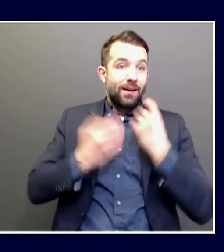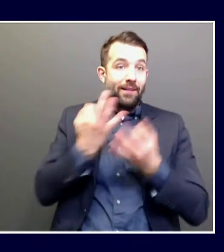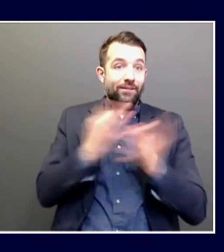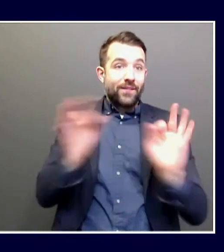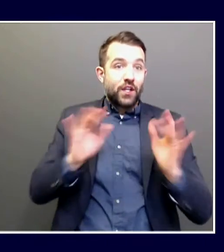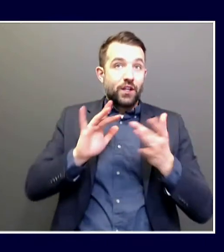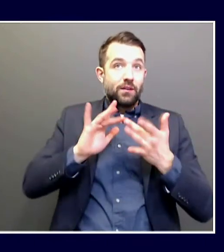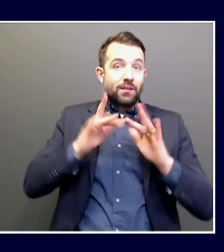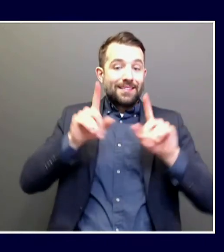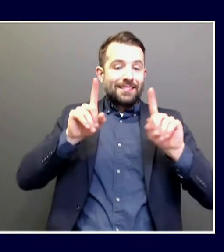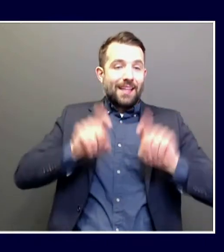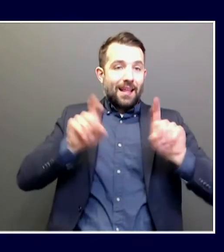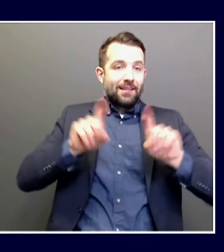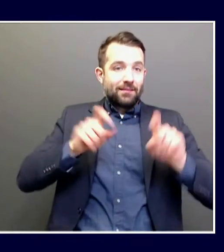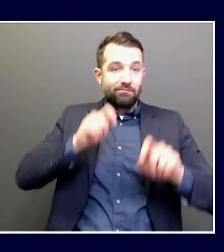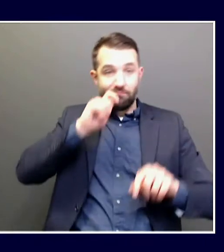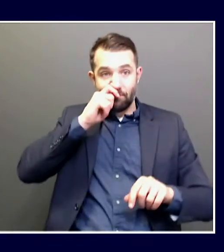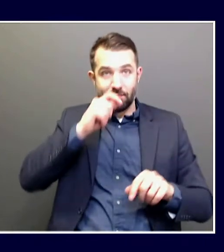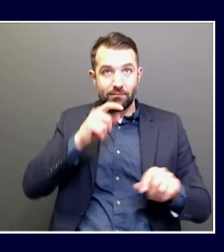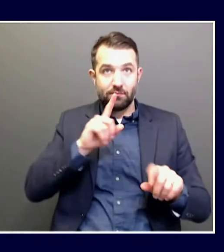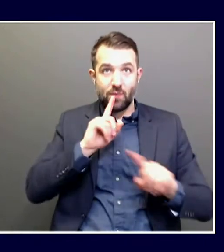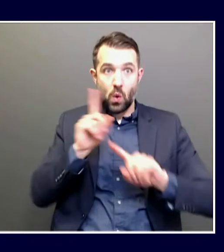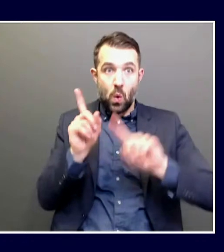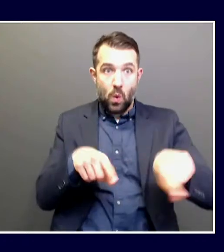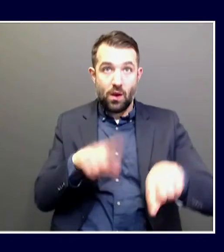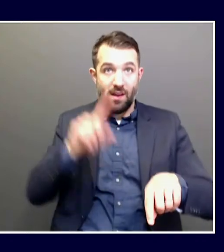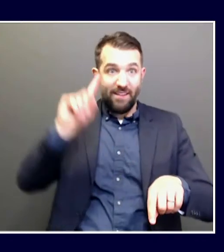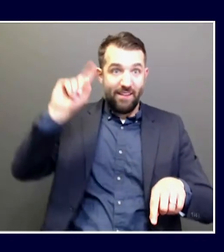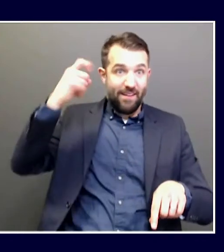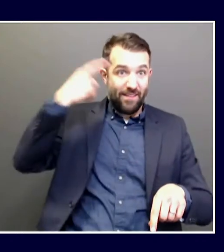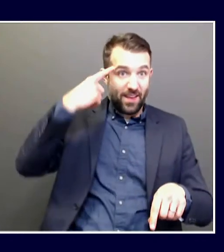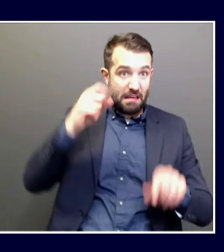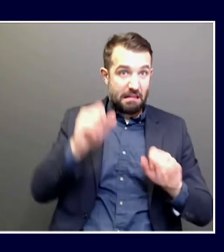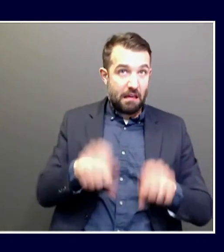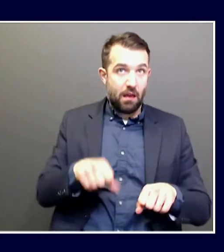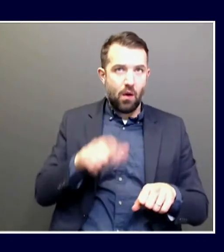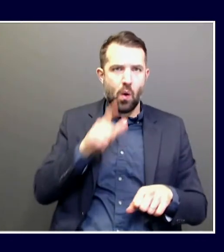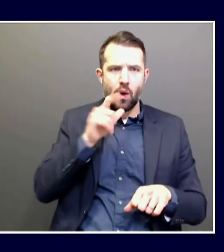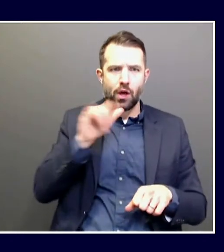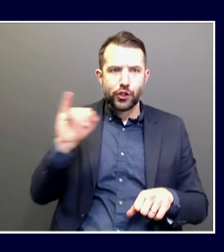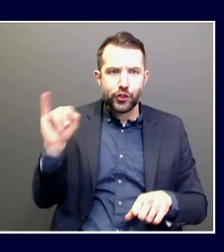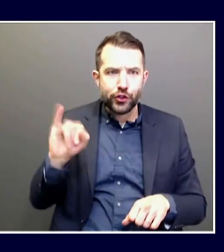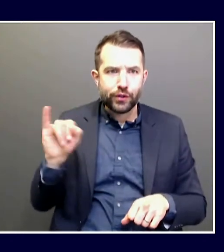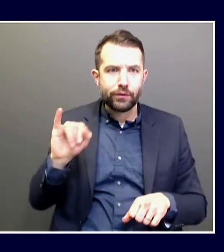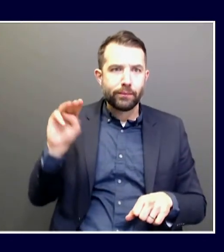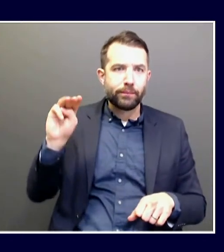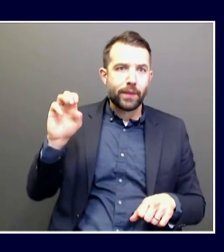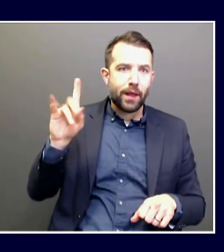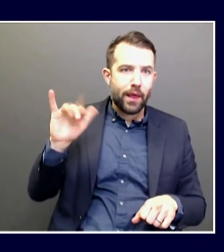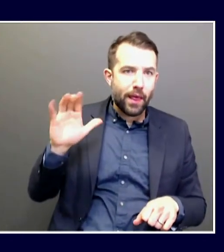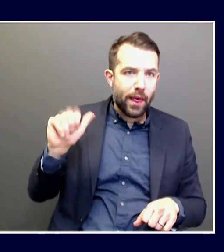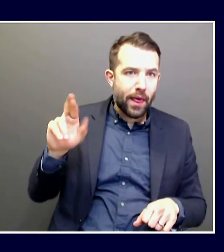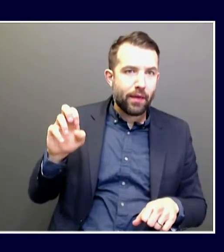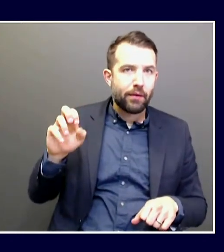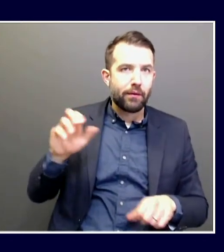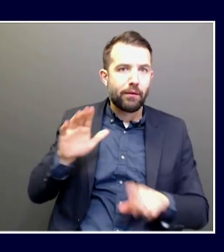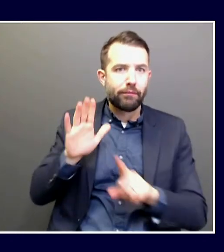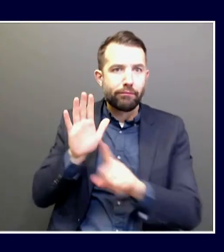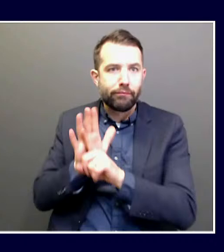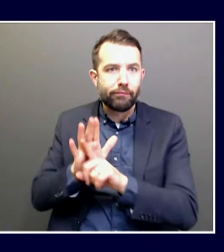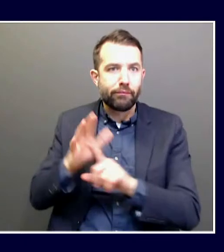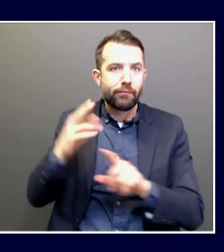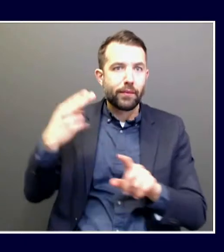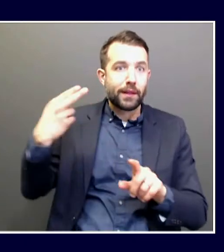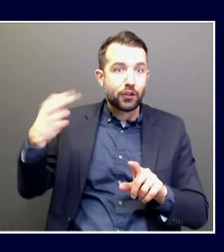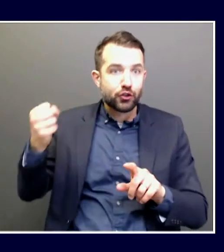different situation. We have a lot of viewers who have Medicare who are asking about it. In the HHS document, it says that people can go get those free tests